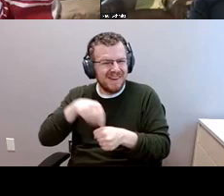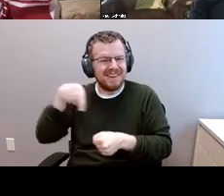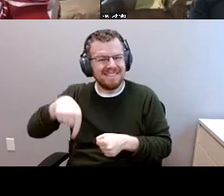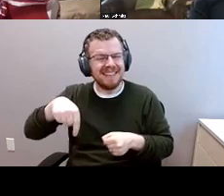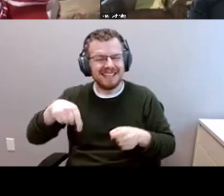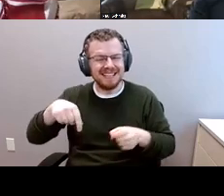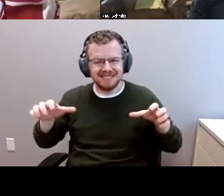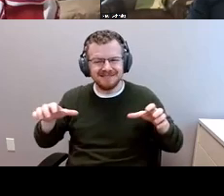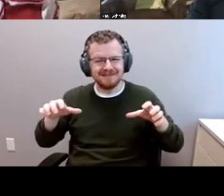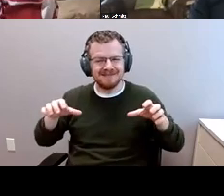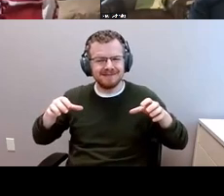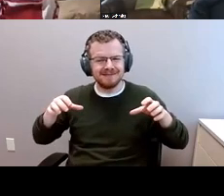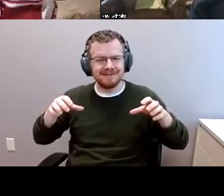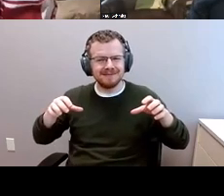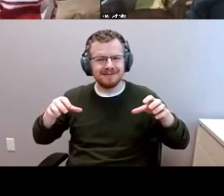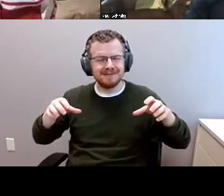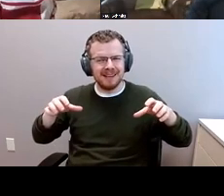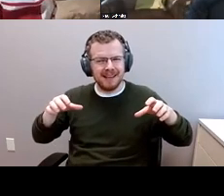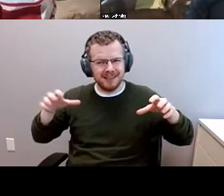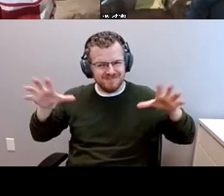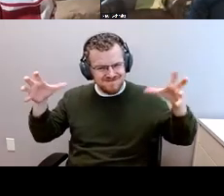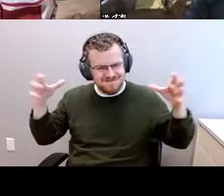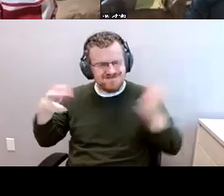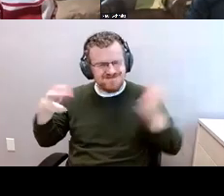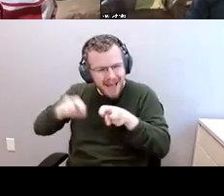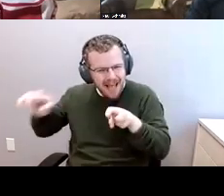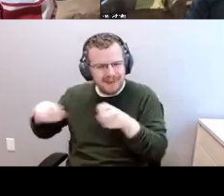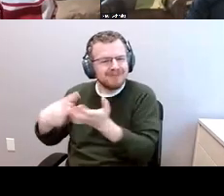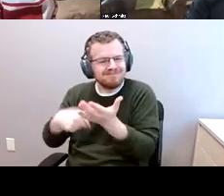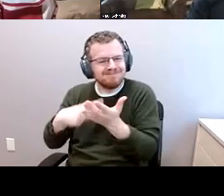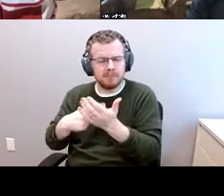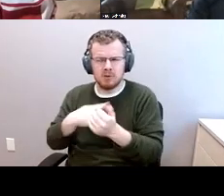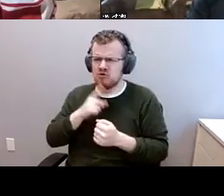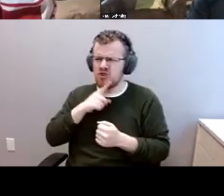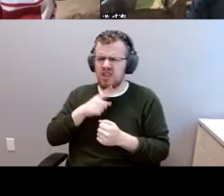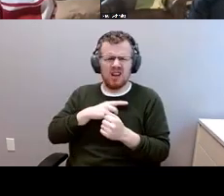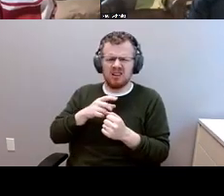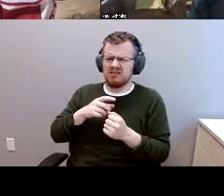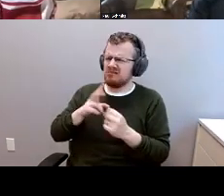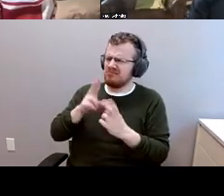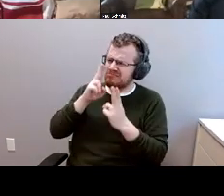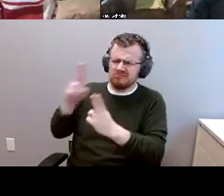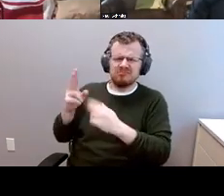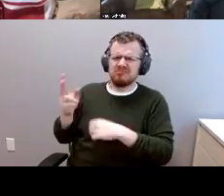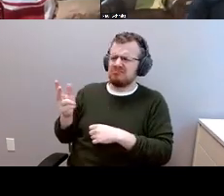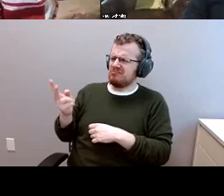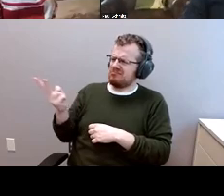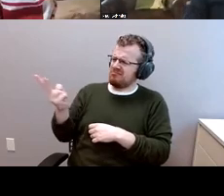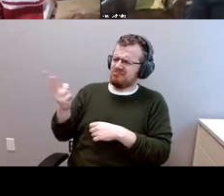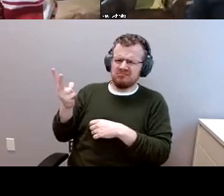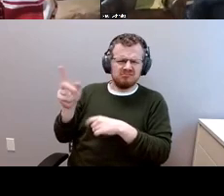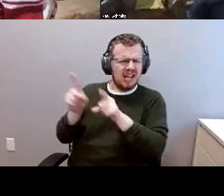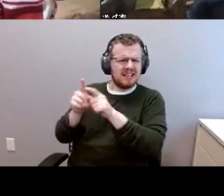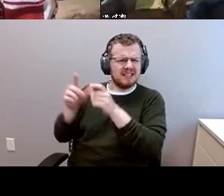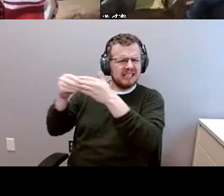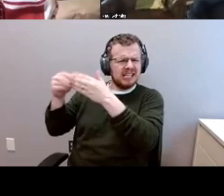effort with two leaders I really have known for a while and admire so much. And so I had a couple thoughts here. One